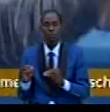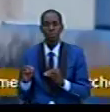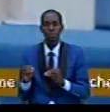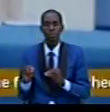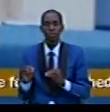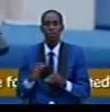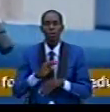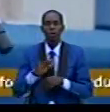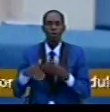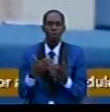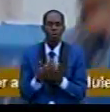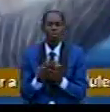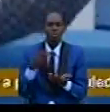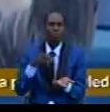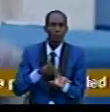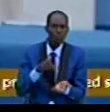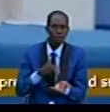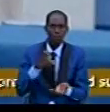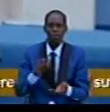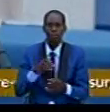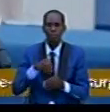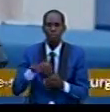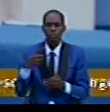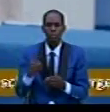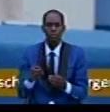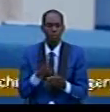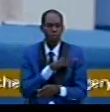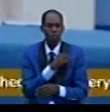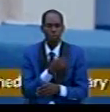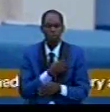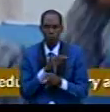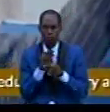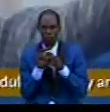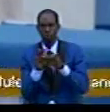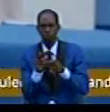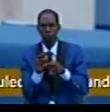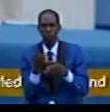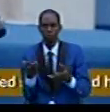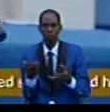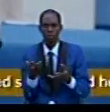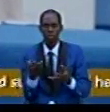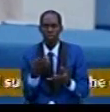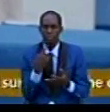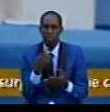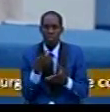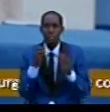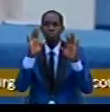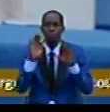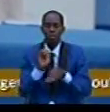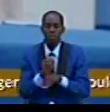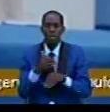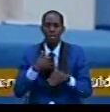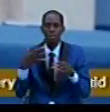All the nurses in the hospital, all of them come to look at me. He said the miracle had taken place.